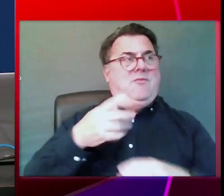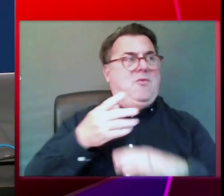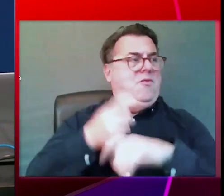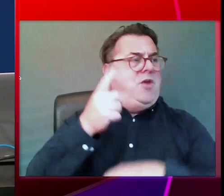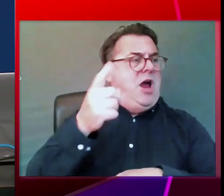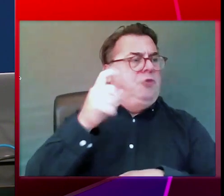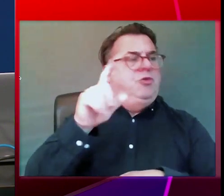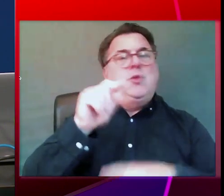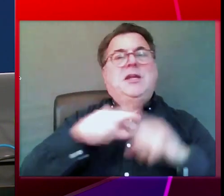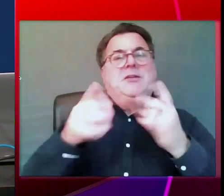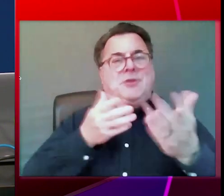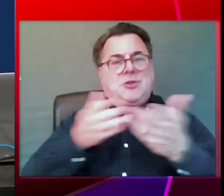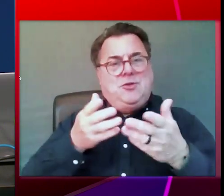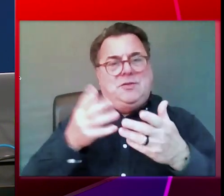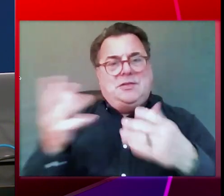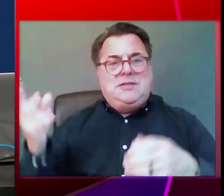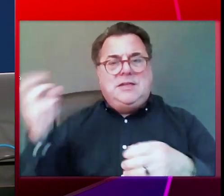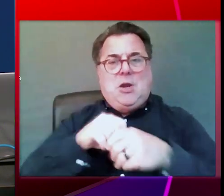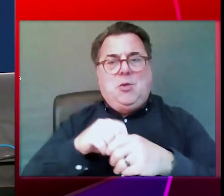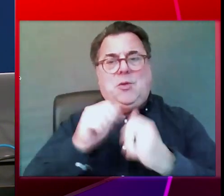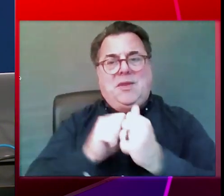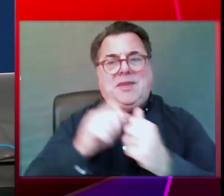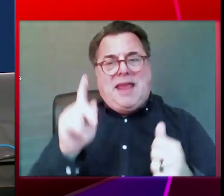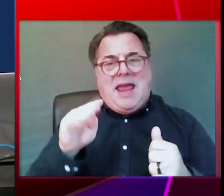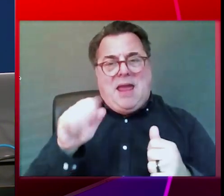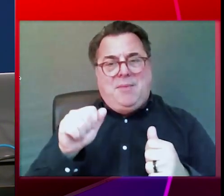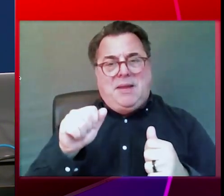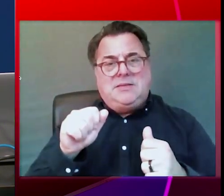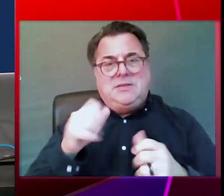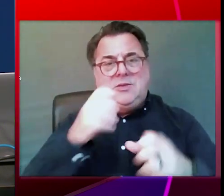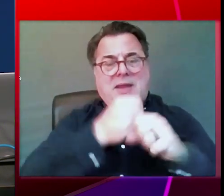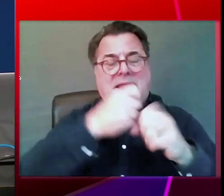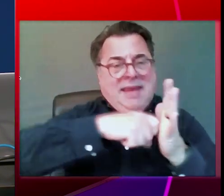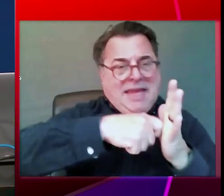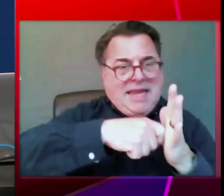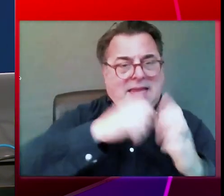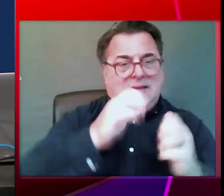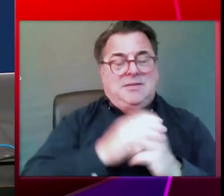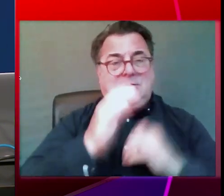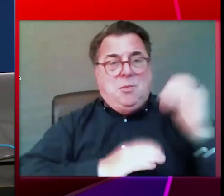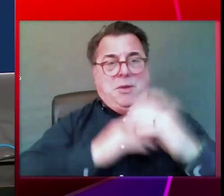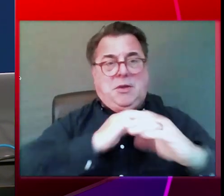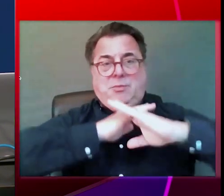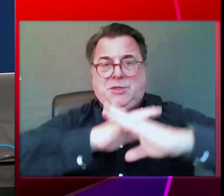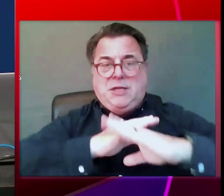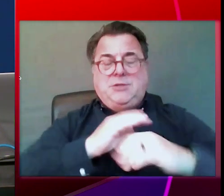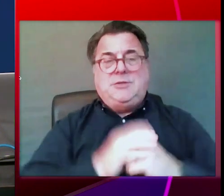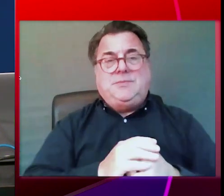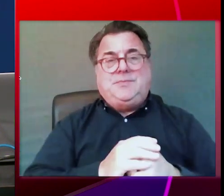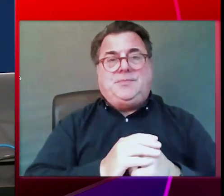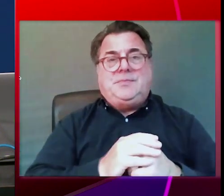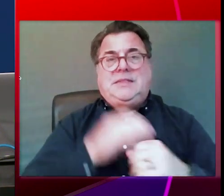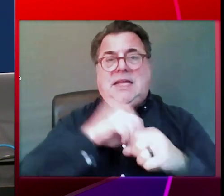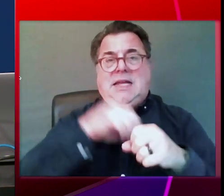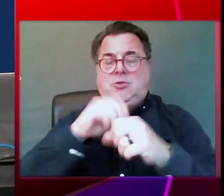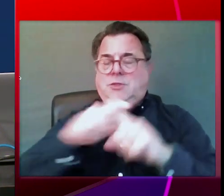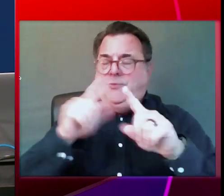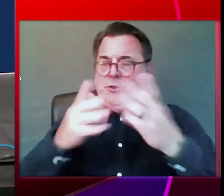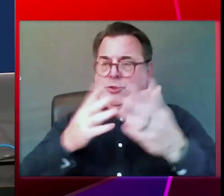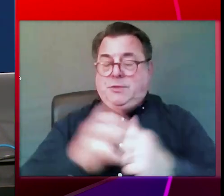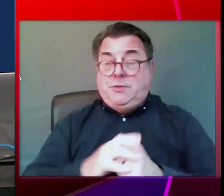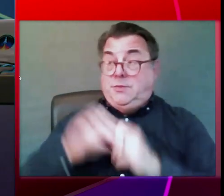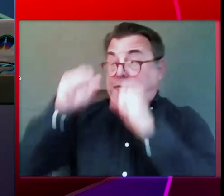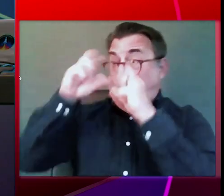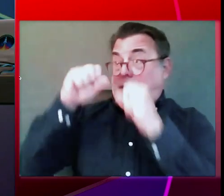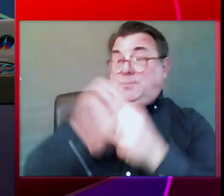services integrated to KMS to go get those keys to build that data protection directly into all those services. Wow. That's a